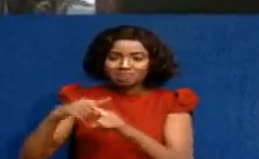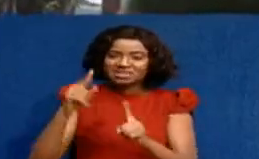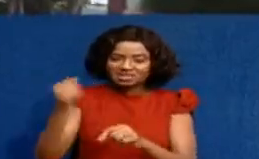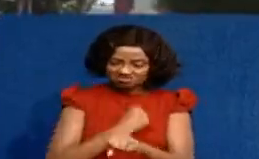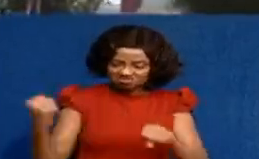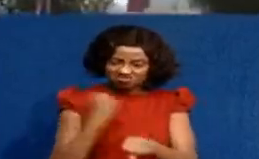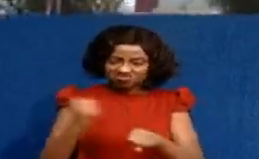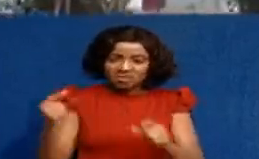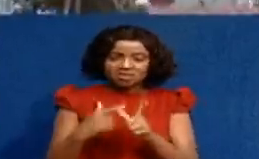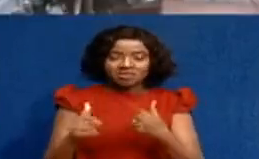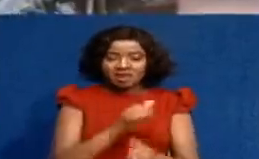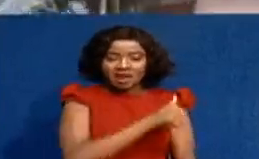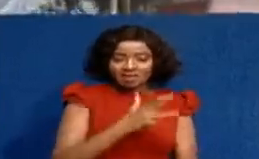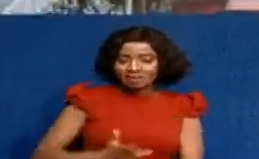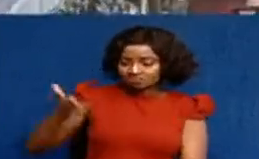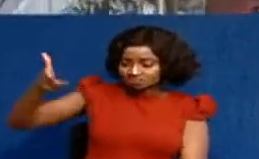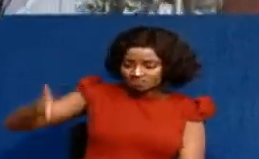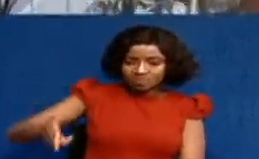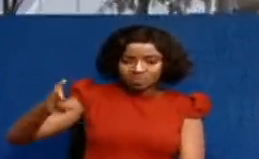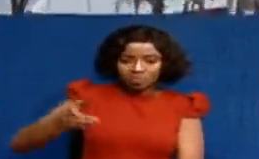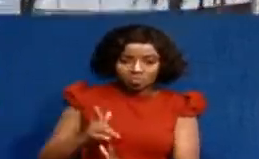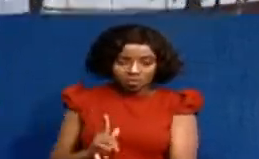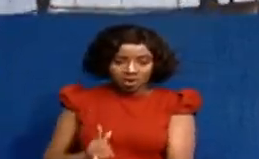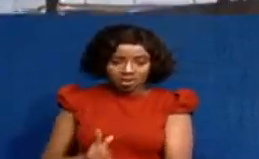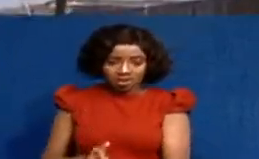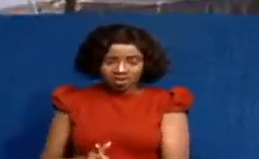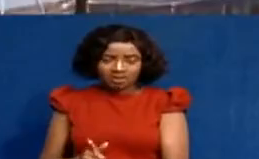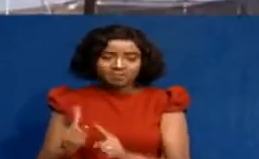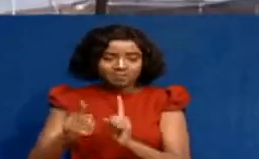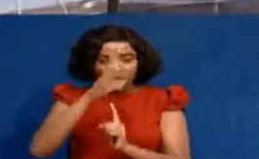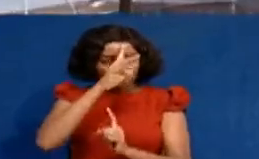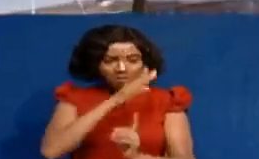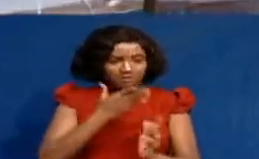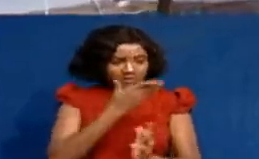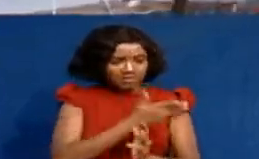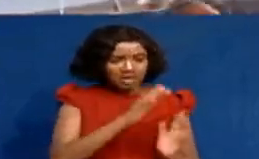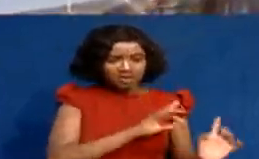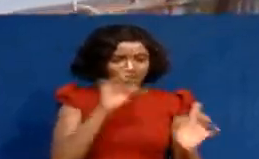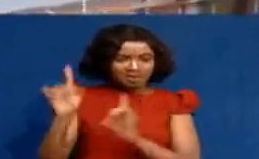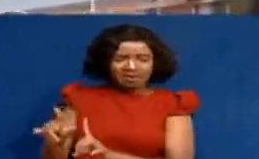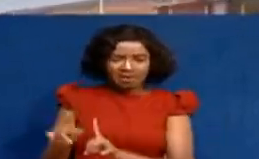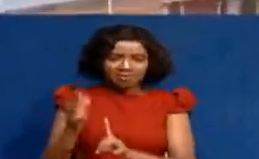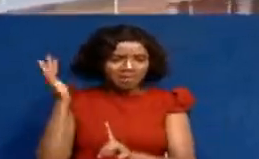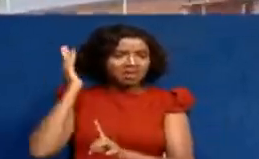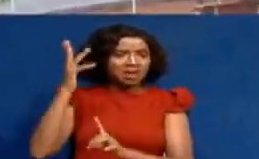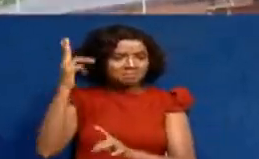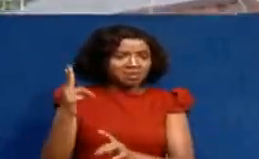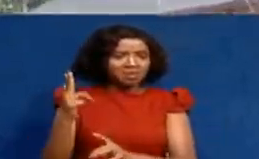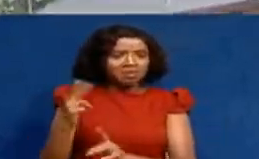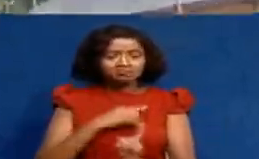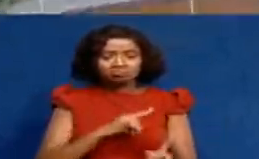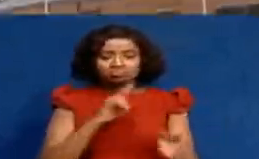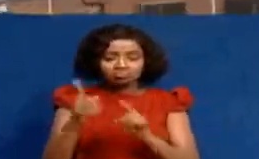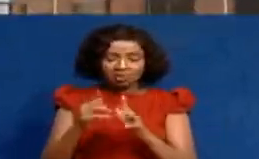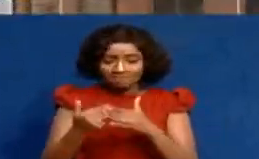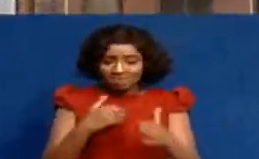resisted, one of them shot him on the knee. Well, officers guarding a nearby diplomatic residence responded to the fire before the